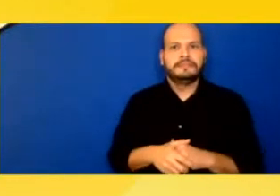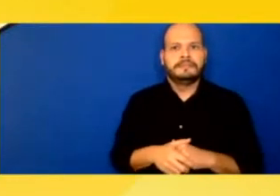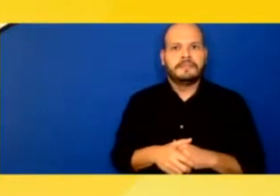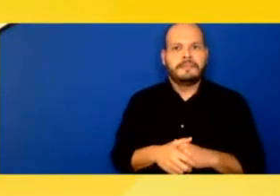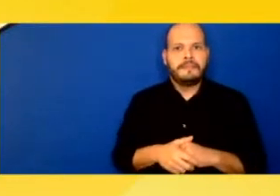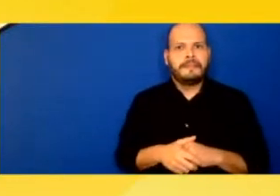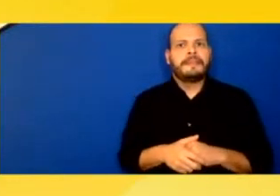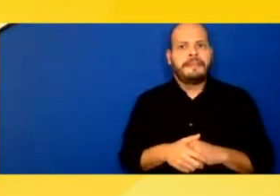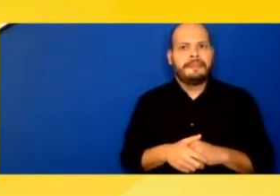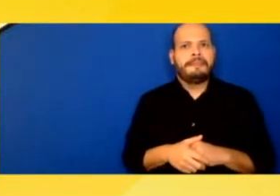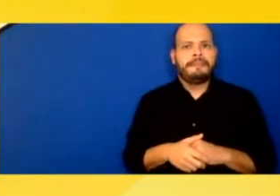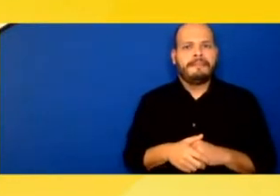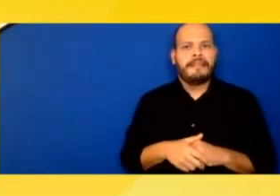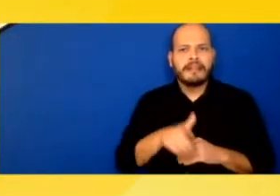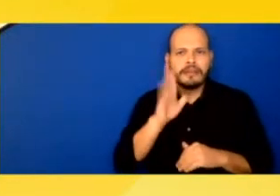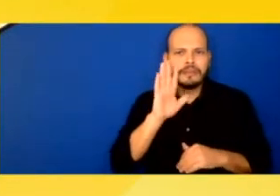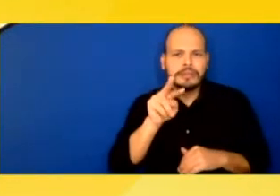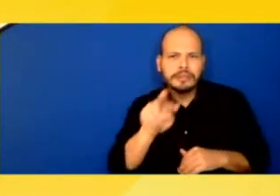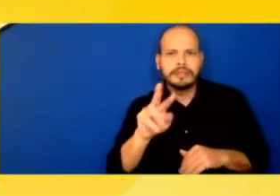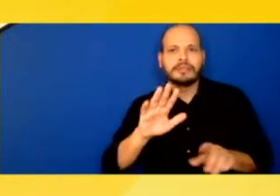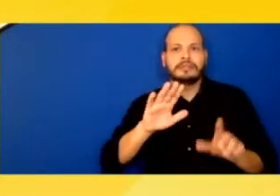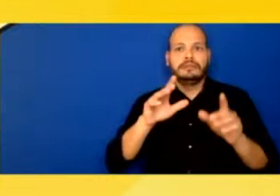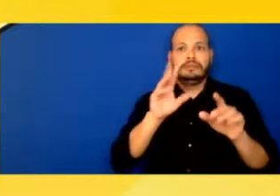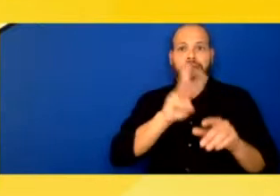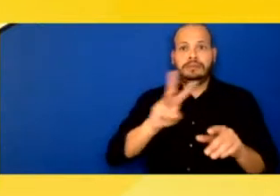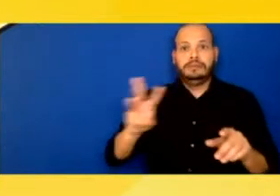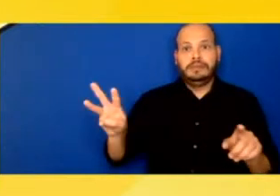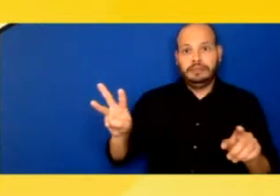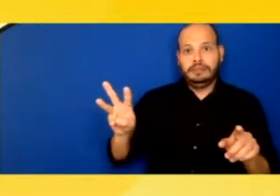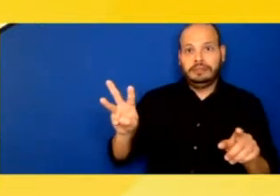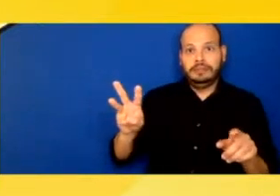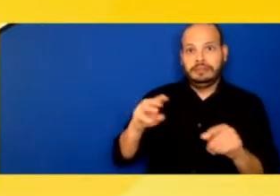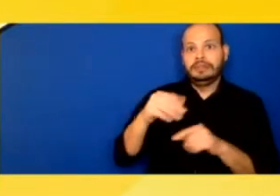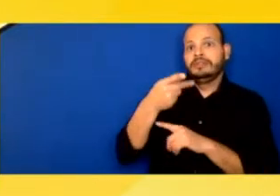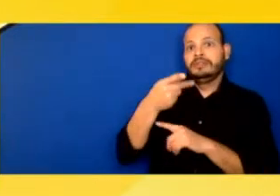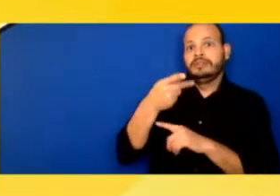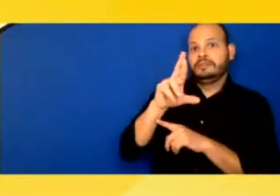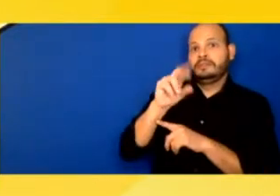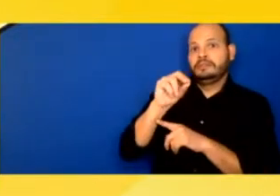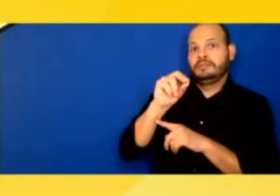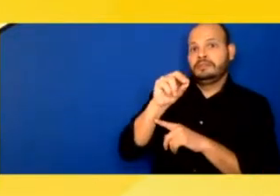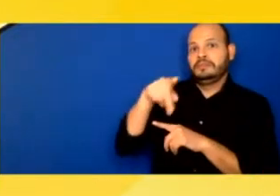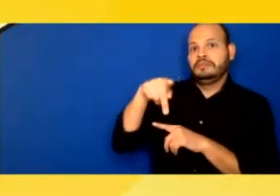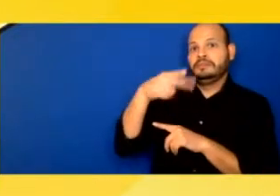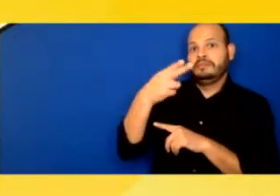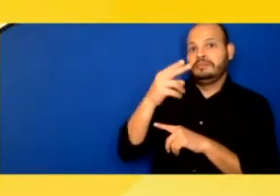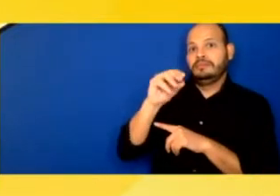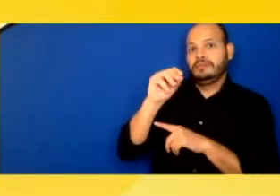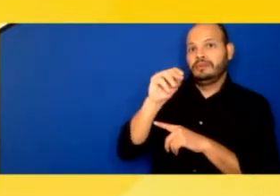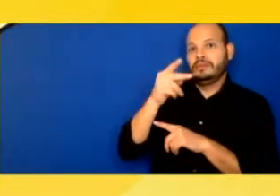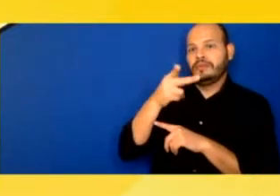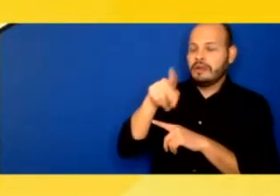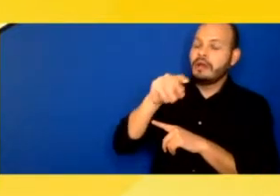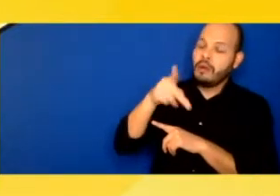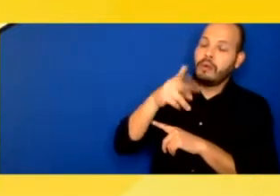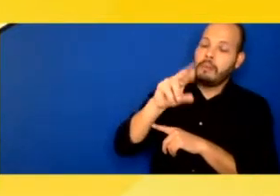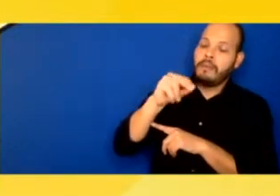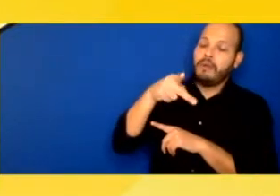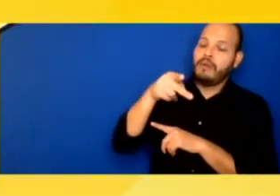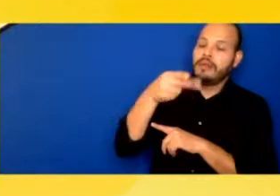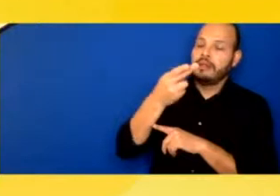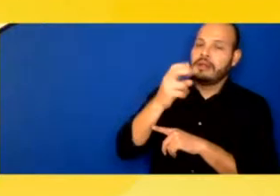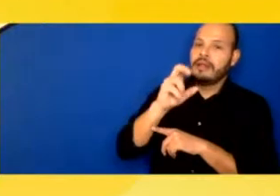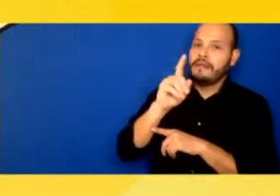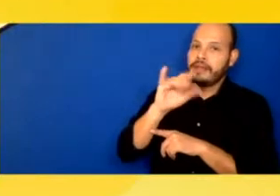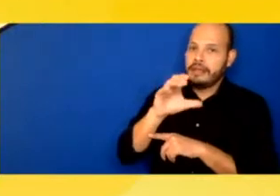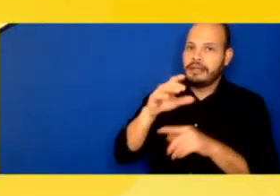lifting a prophetic message. Not only that, we have other ways for you to get involved in this More Faithful Month, and that is by